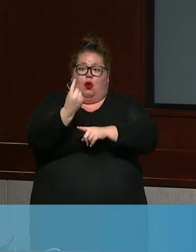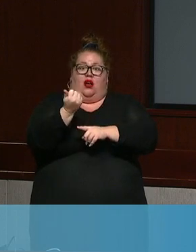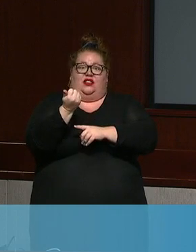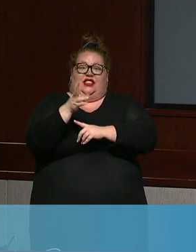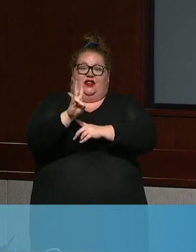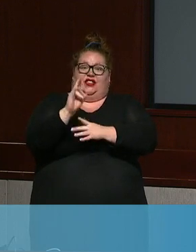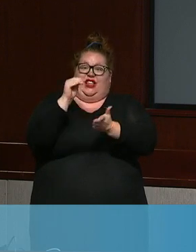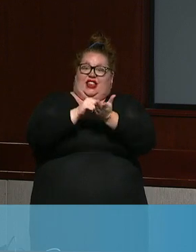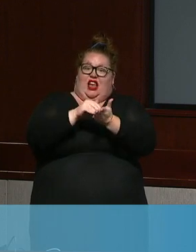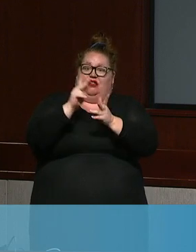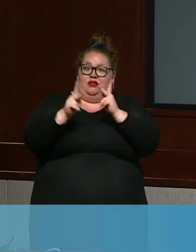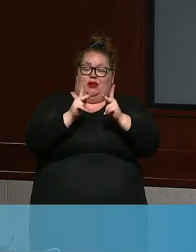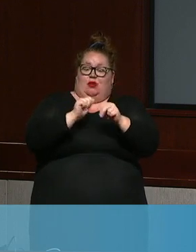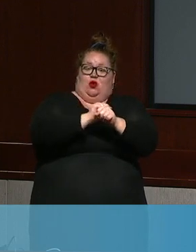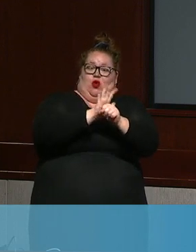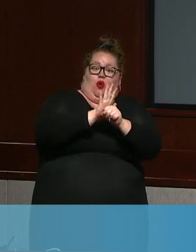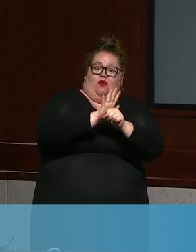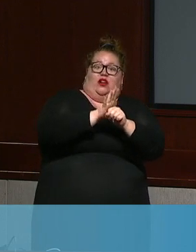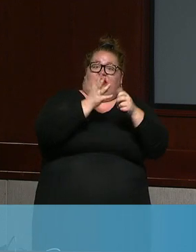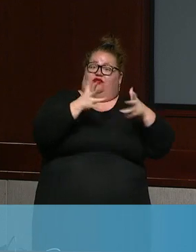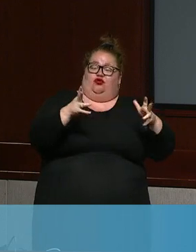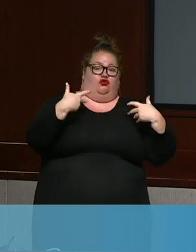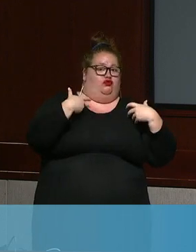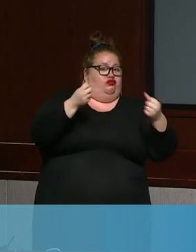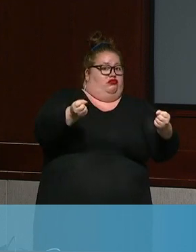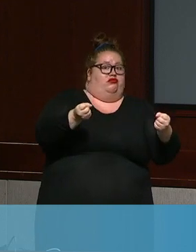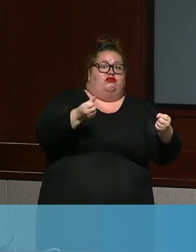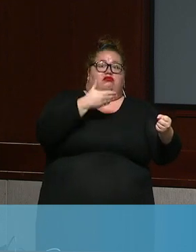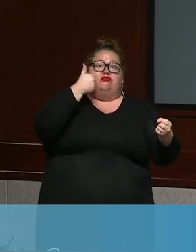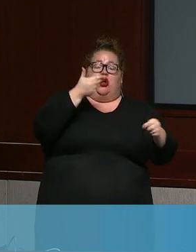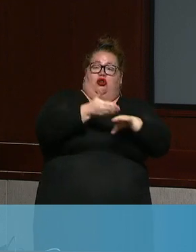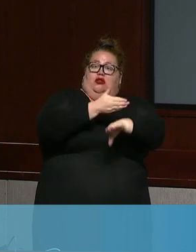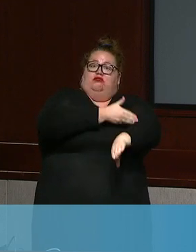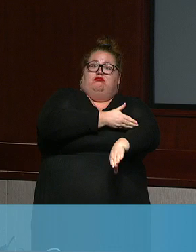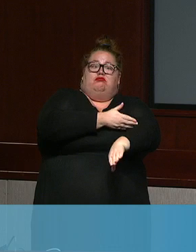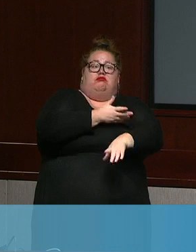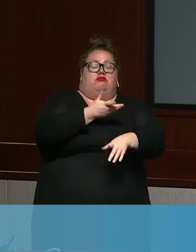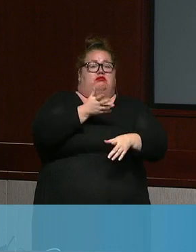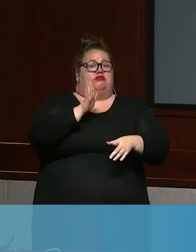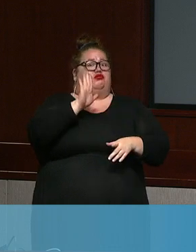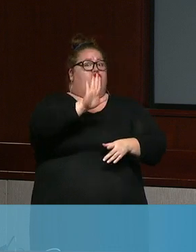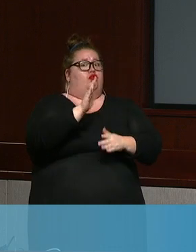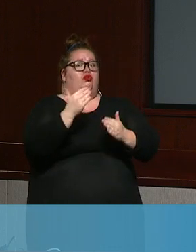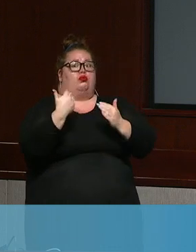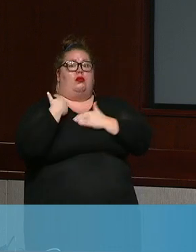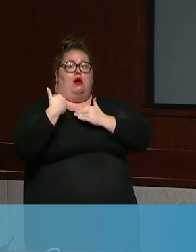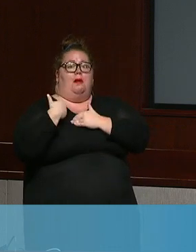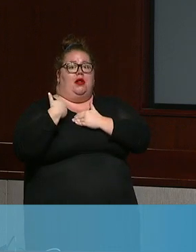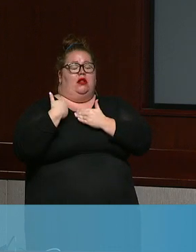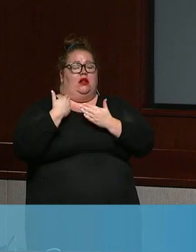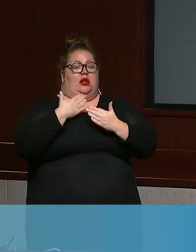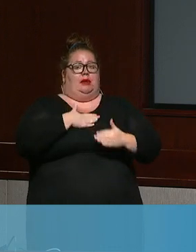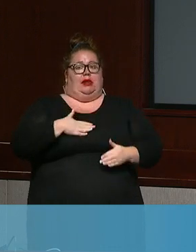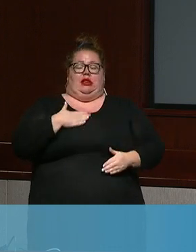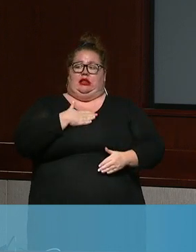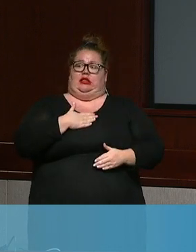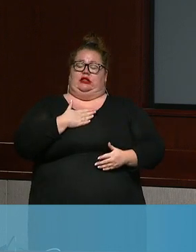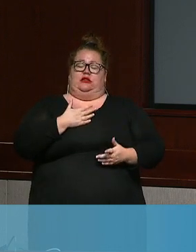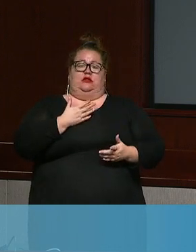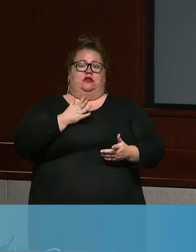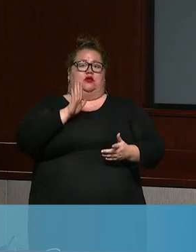that are recovering or have recovered from COVID-19, you have an obligation. You have an obligation to your